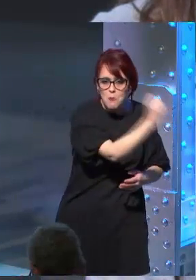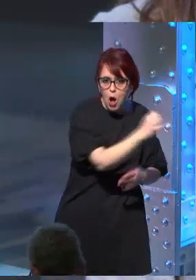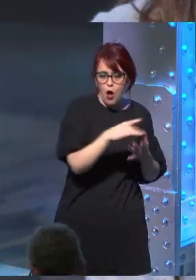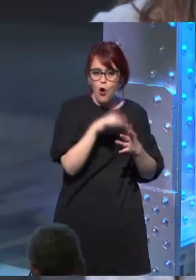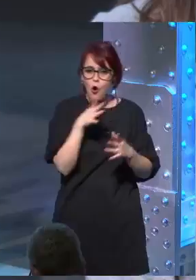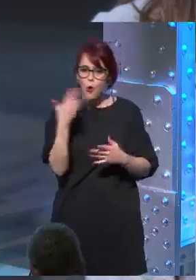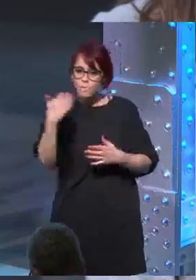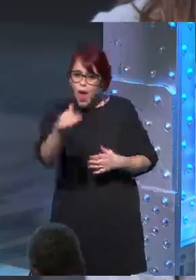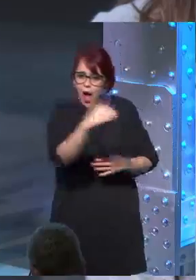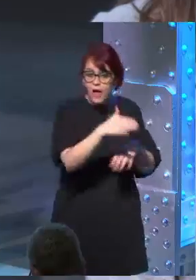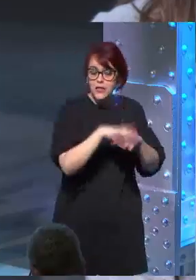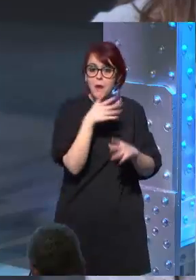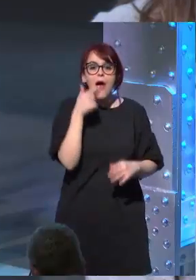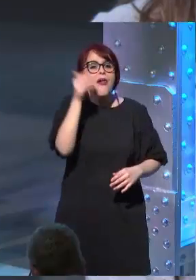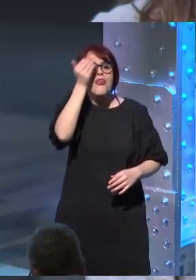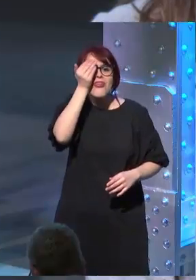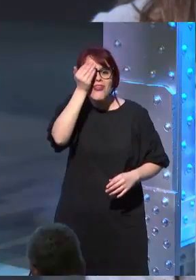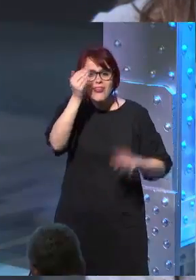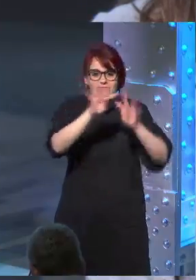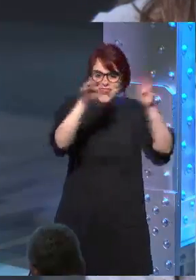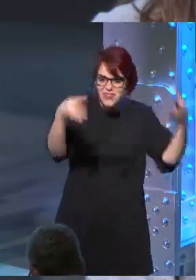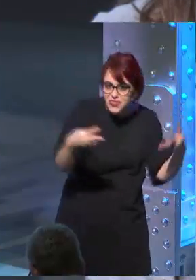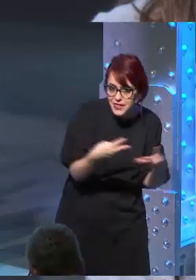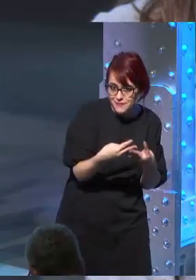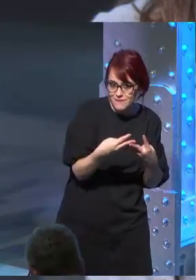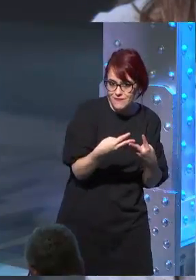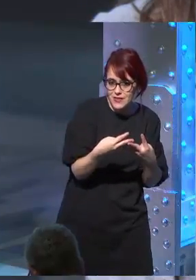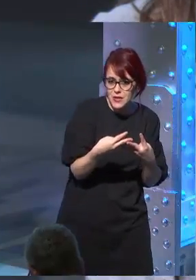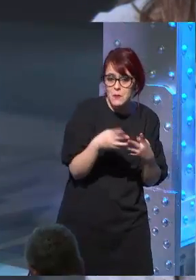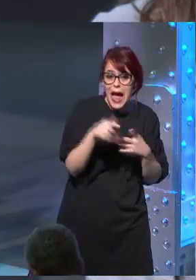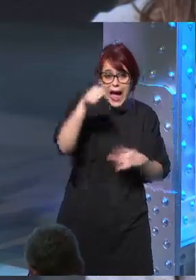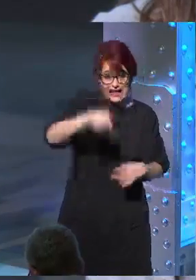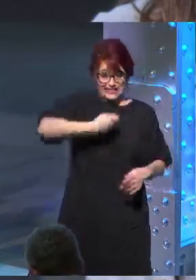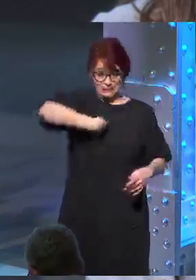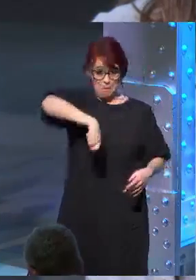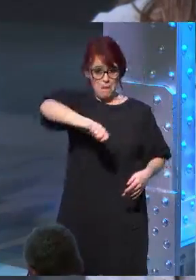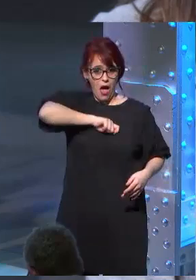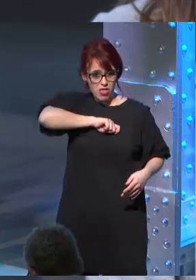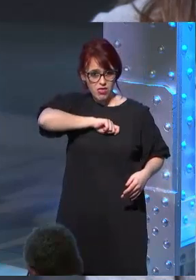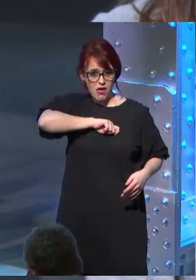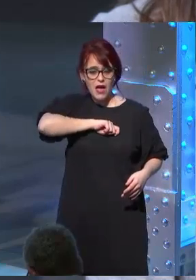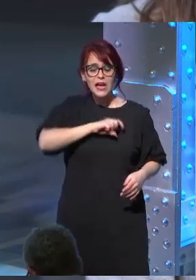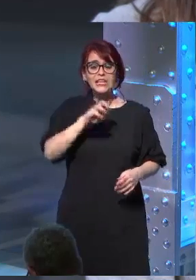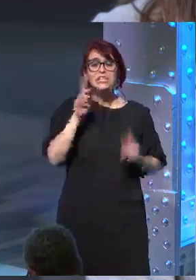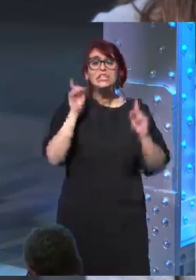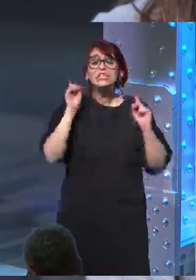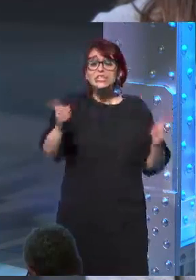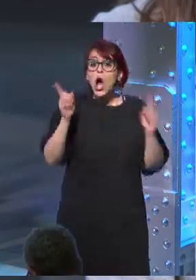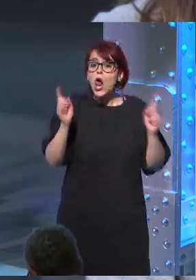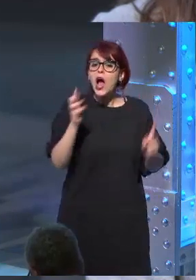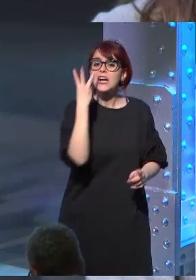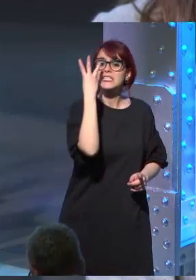on all crime levels in Spain, and the cybercrime are